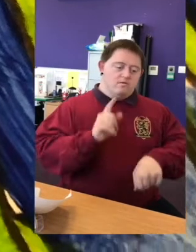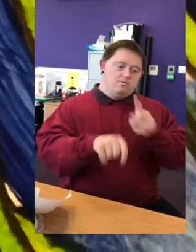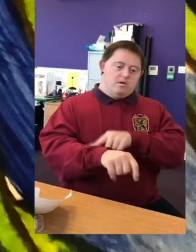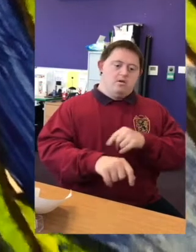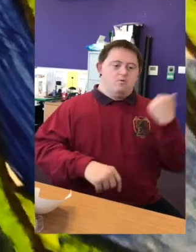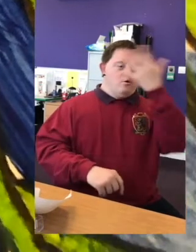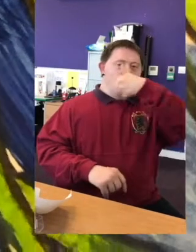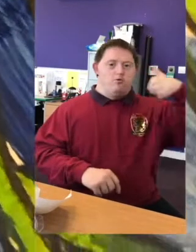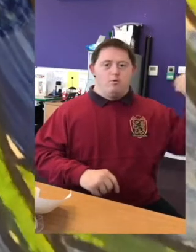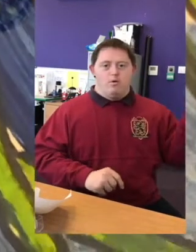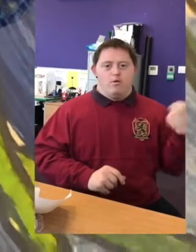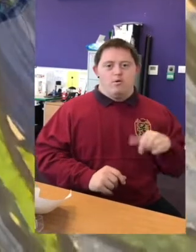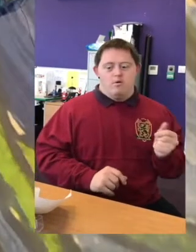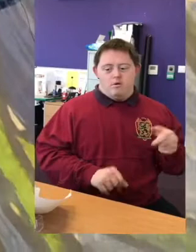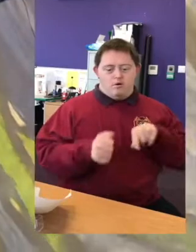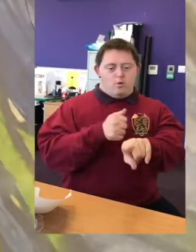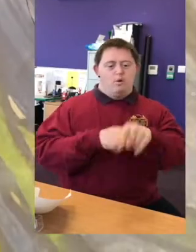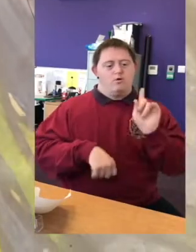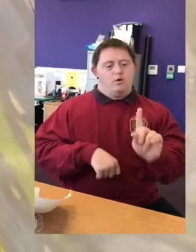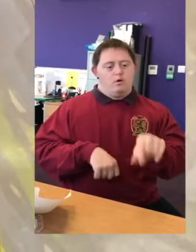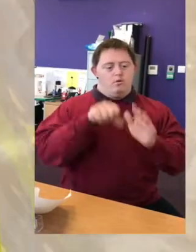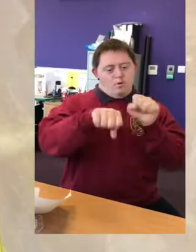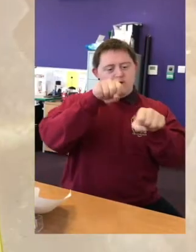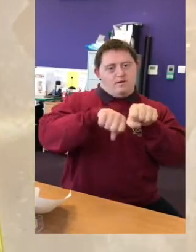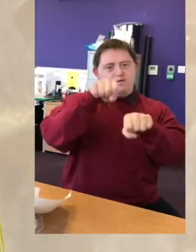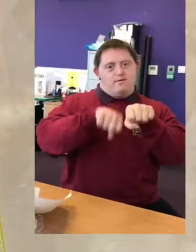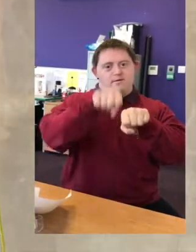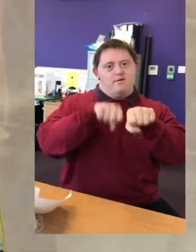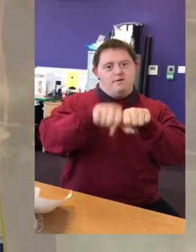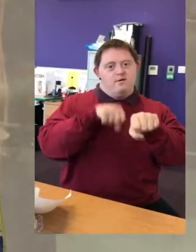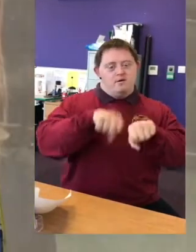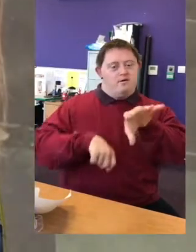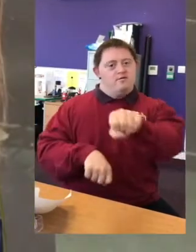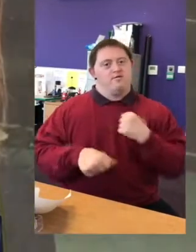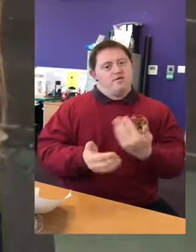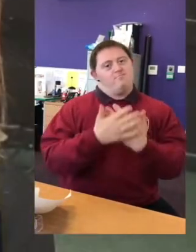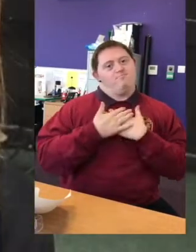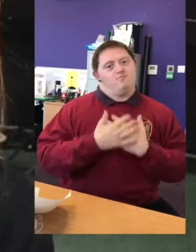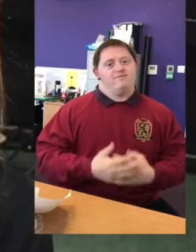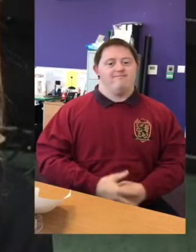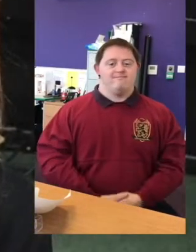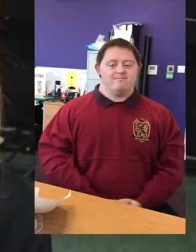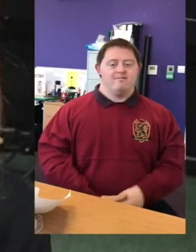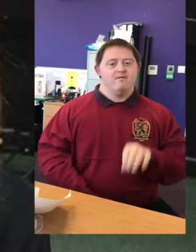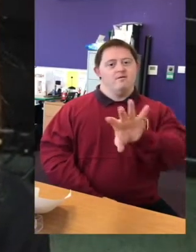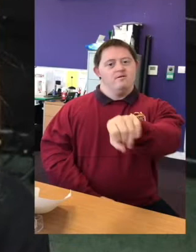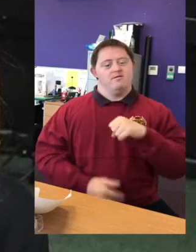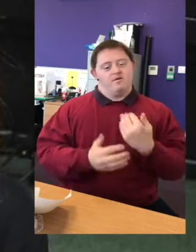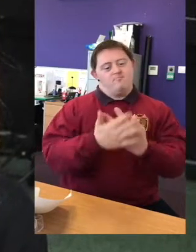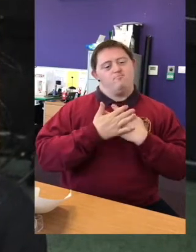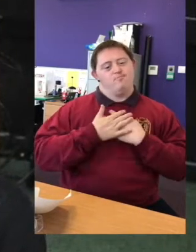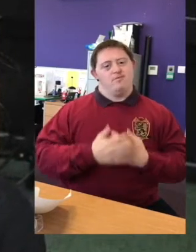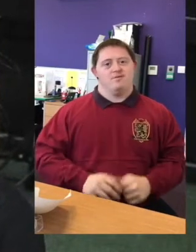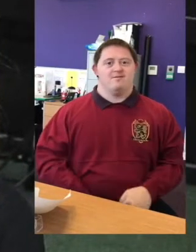Time is so short, time to rewind. Take a breath.